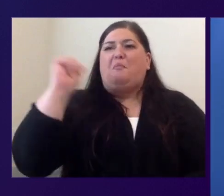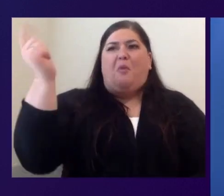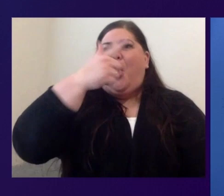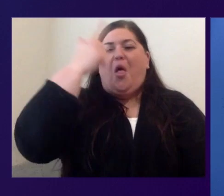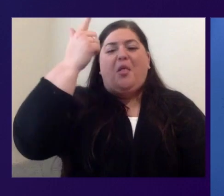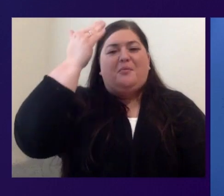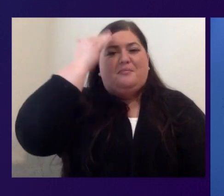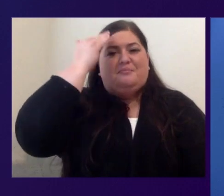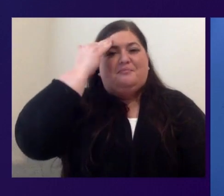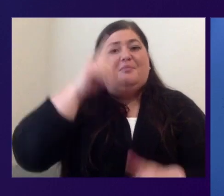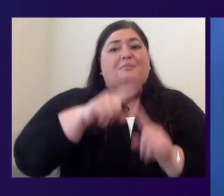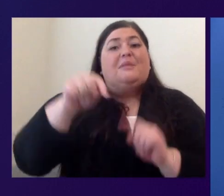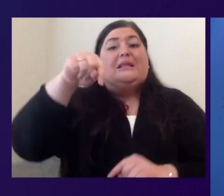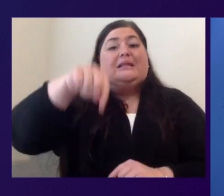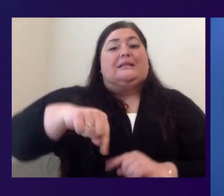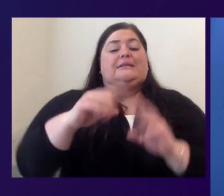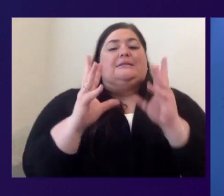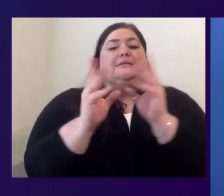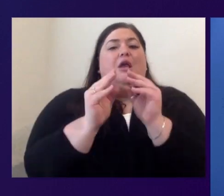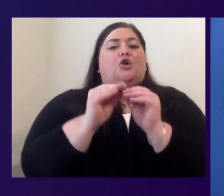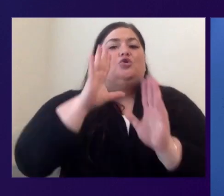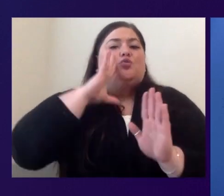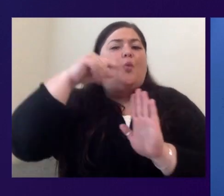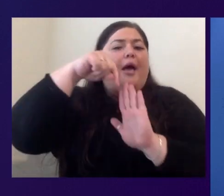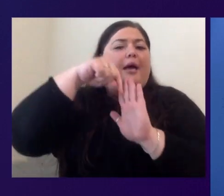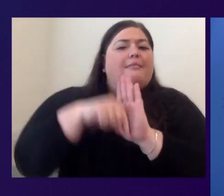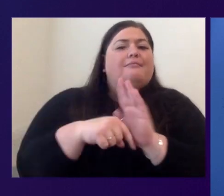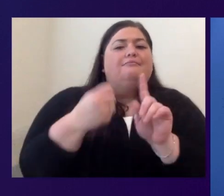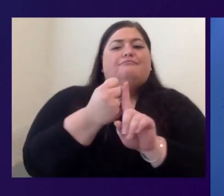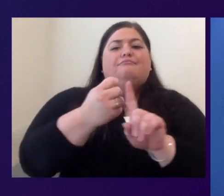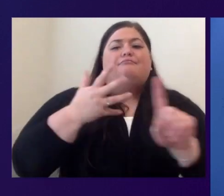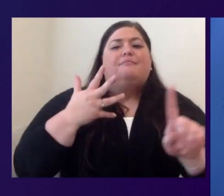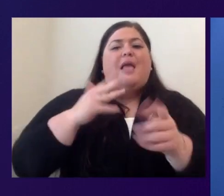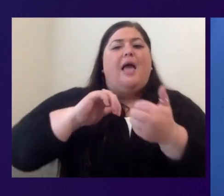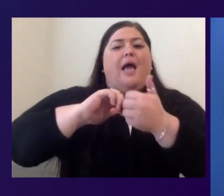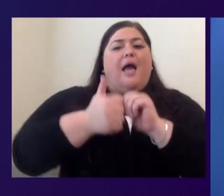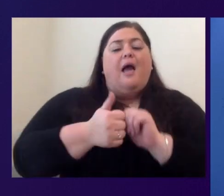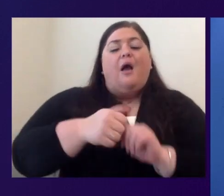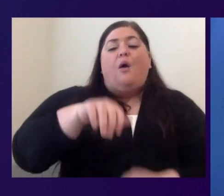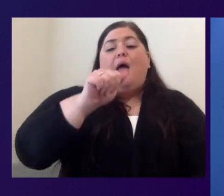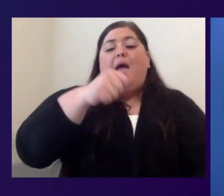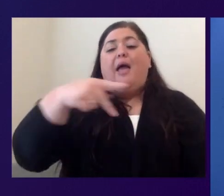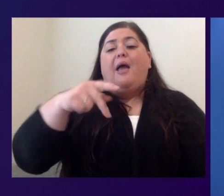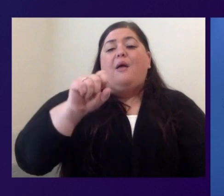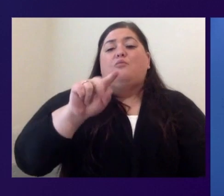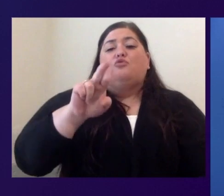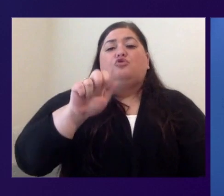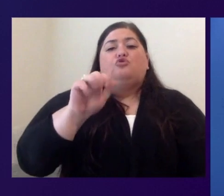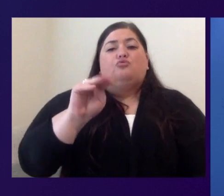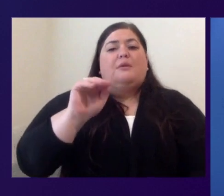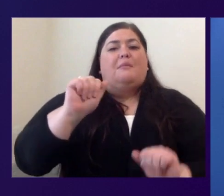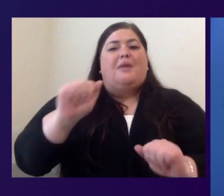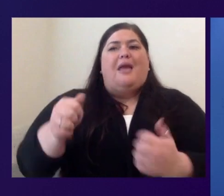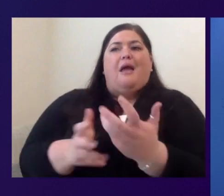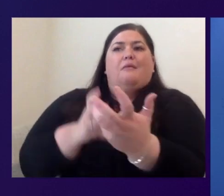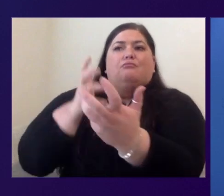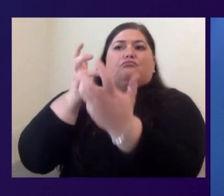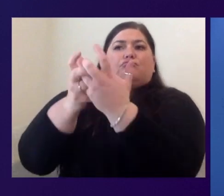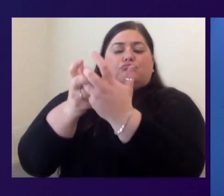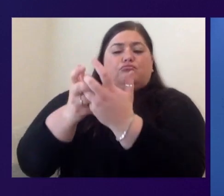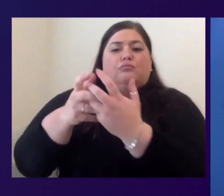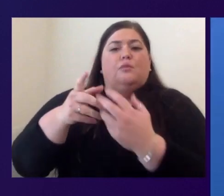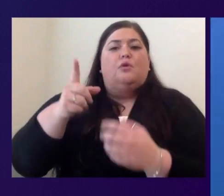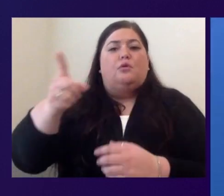particular session, we will deep dive into how AppStream can help our audience to convert their on-premise app into software as a